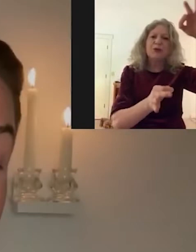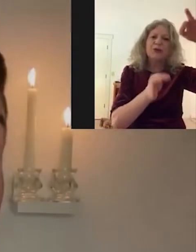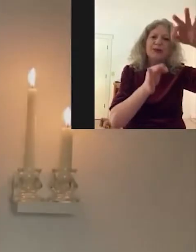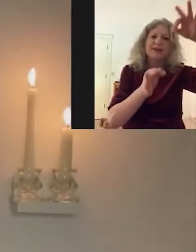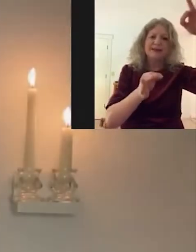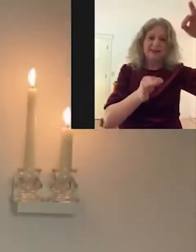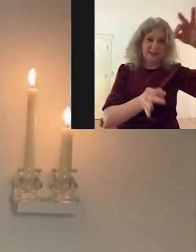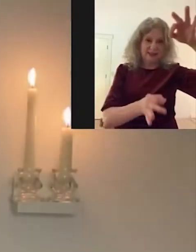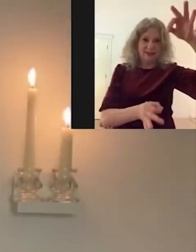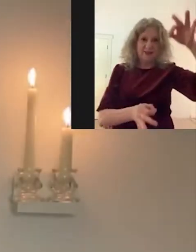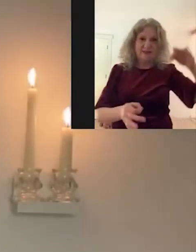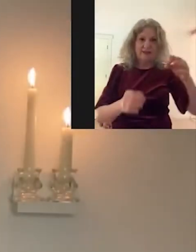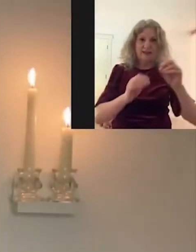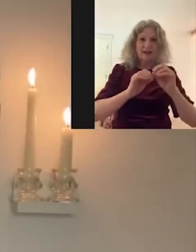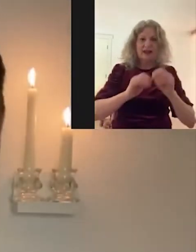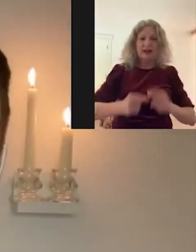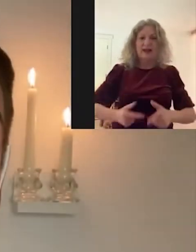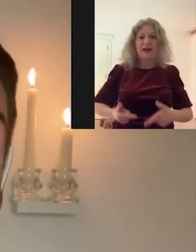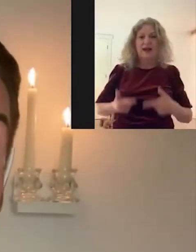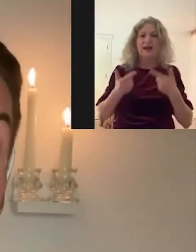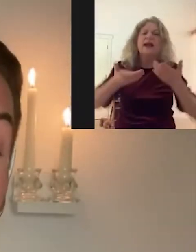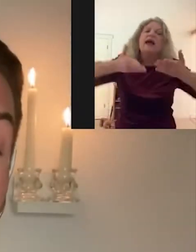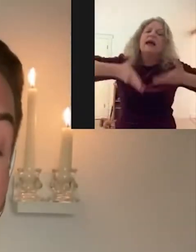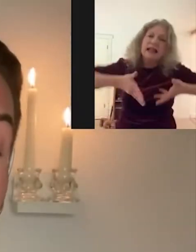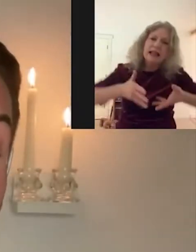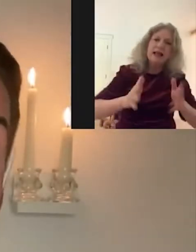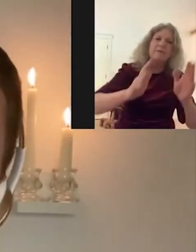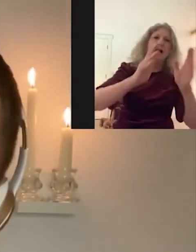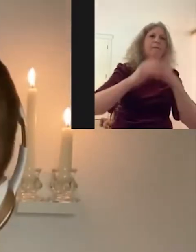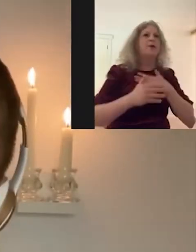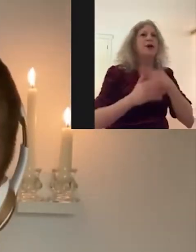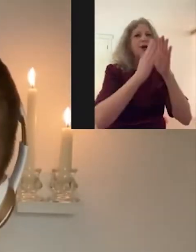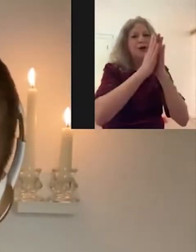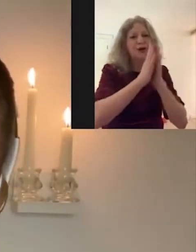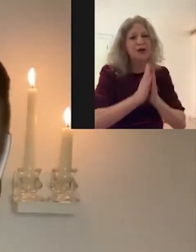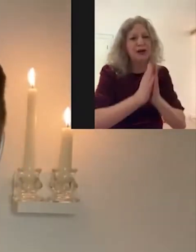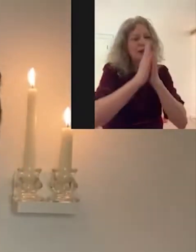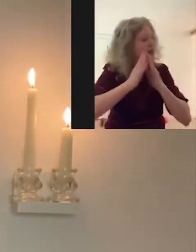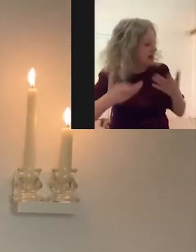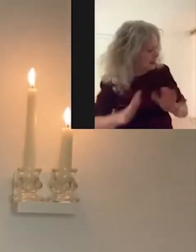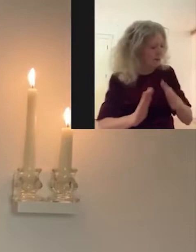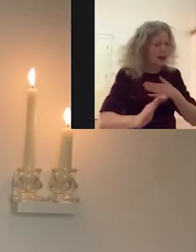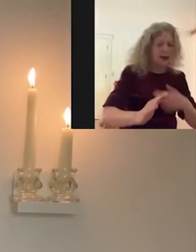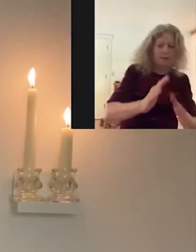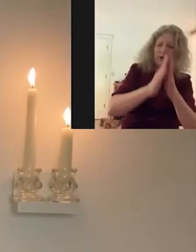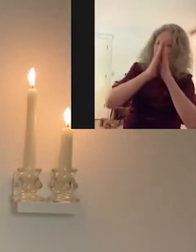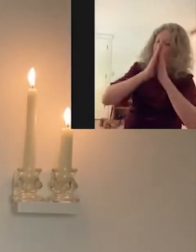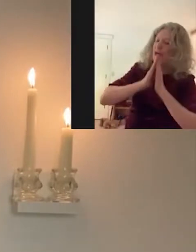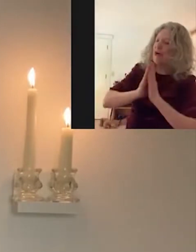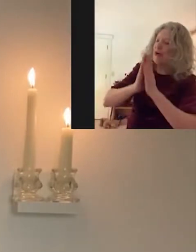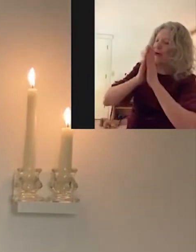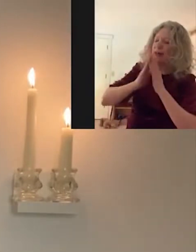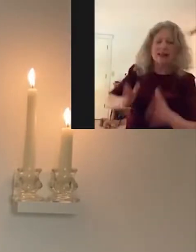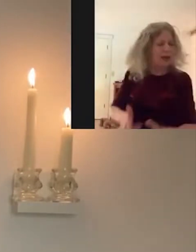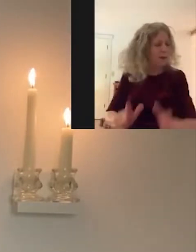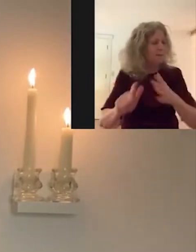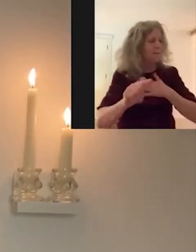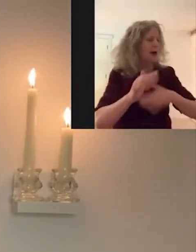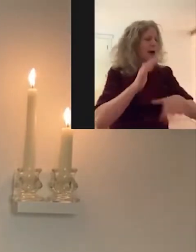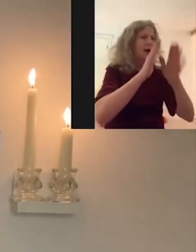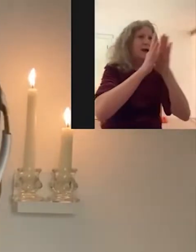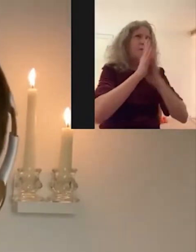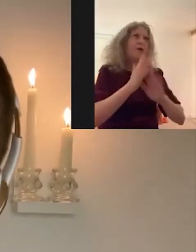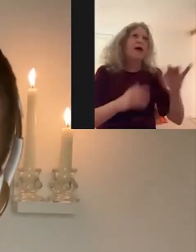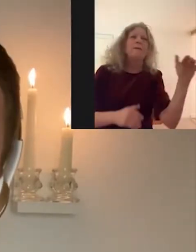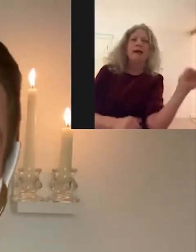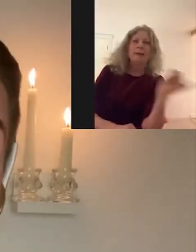Spirit of let my prayer rise let my prayer like incense before you,